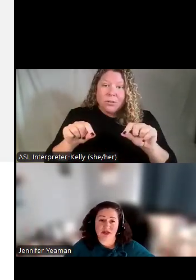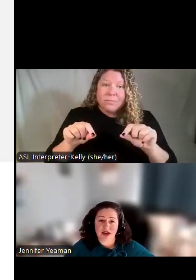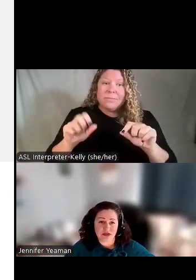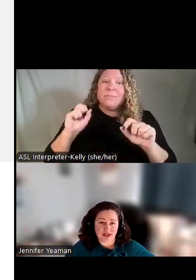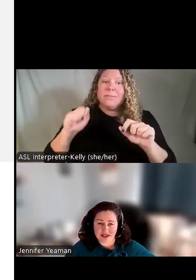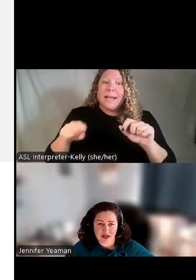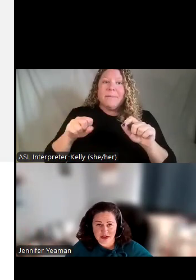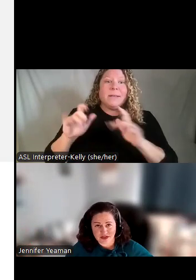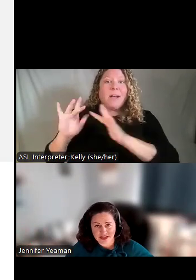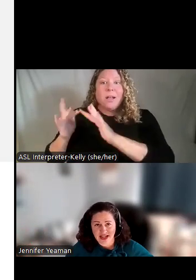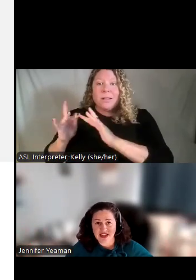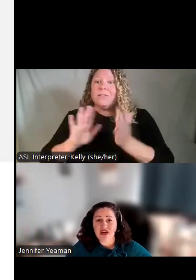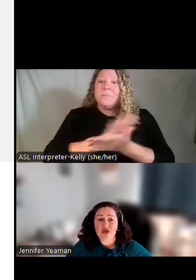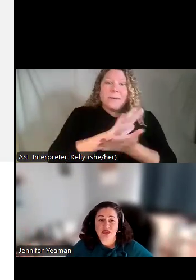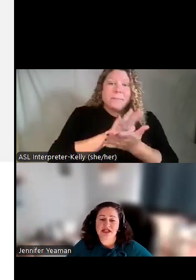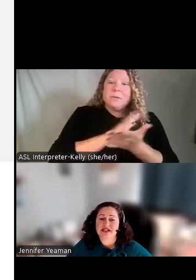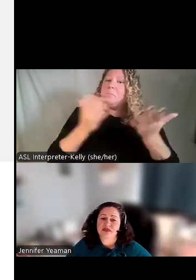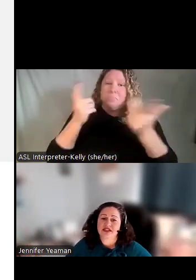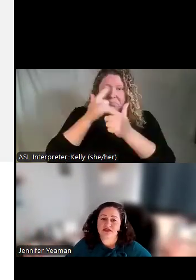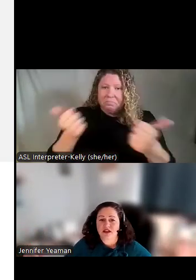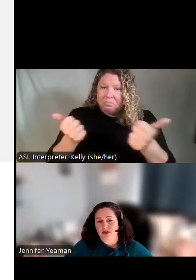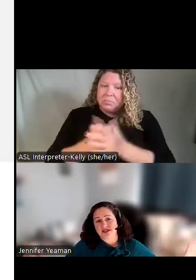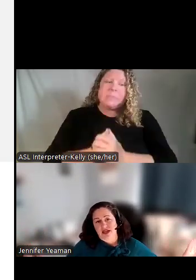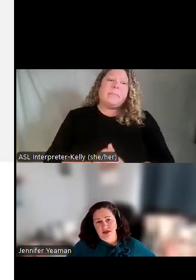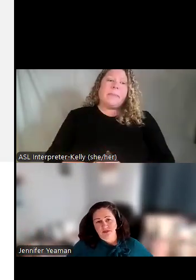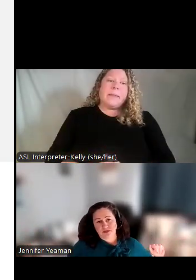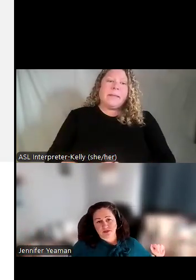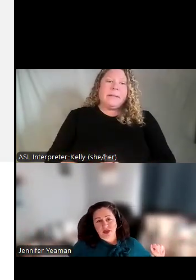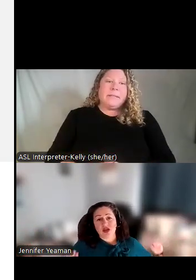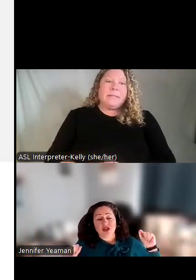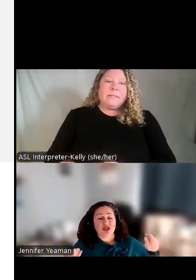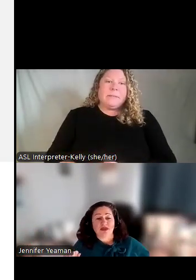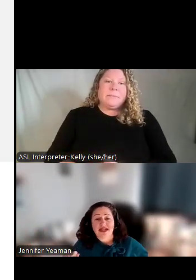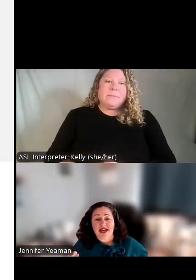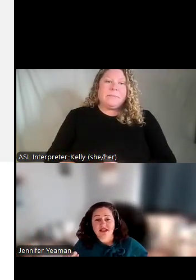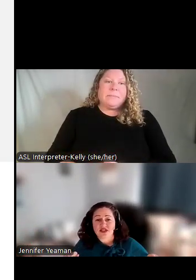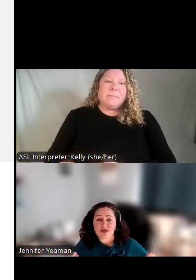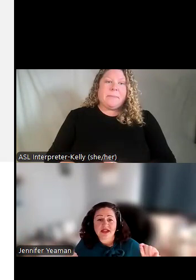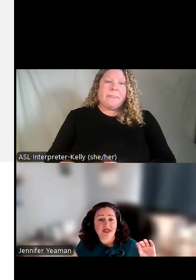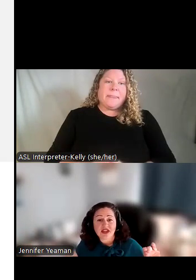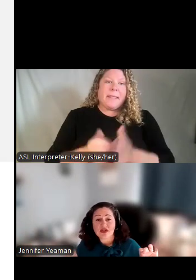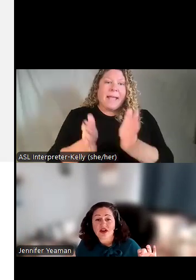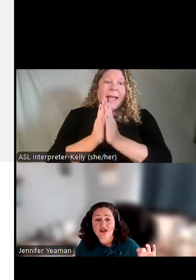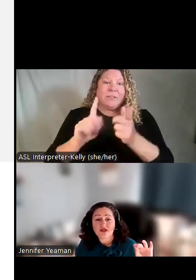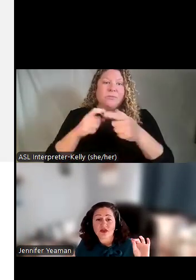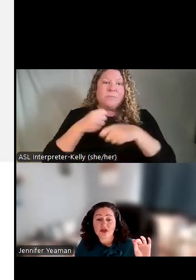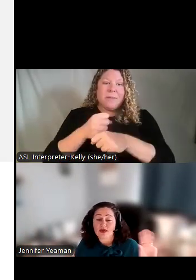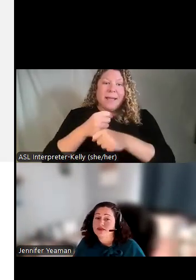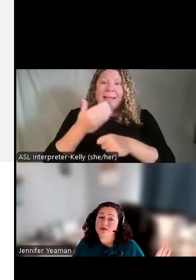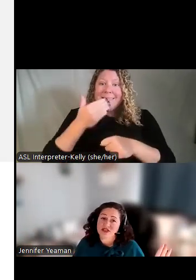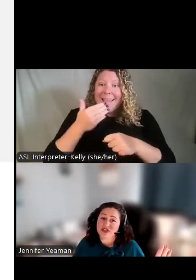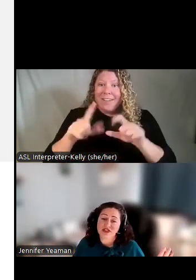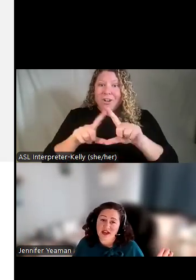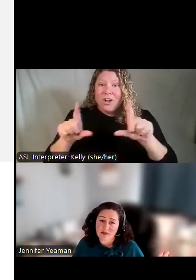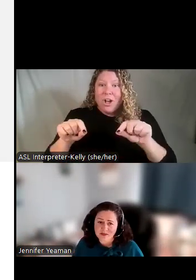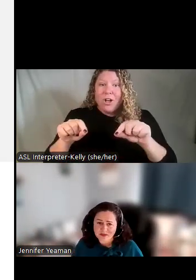found some other option that's going to work for today. We're going to complete the following assignment. You're being asked to create a thank you card for